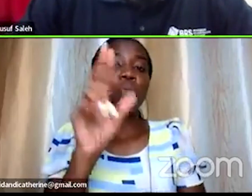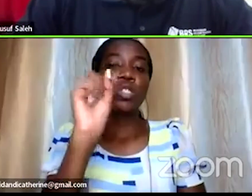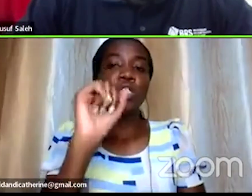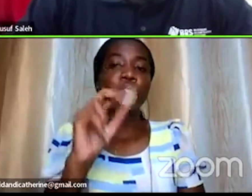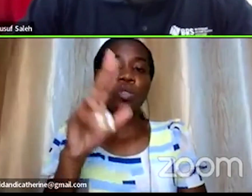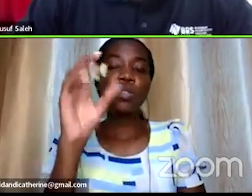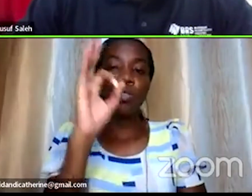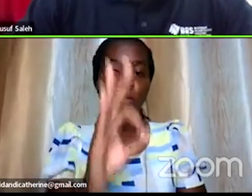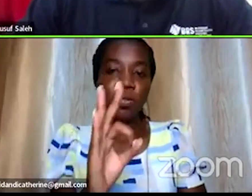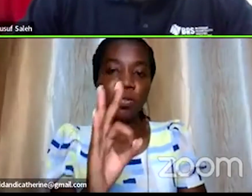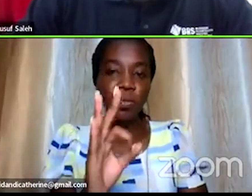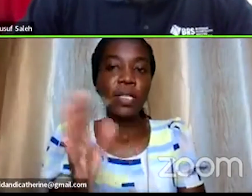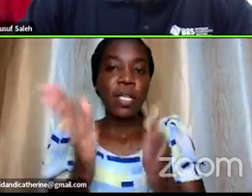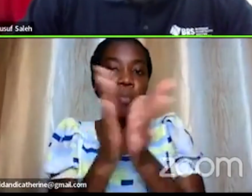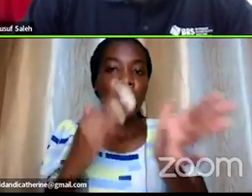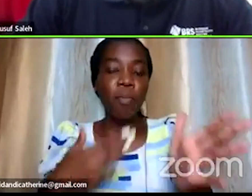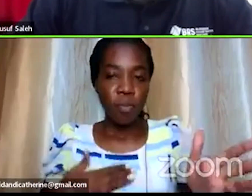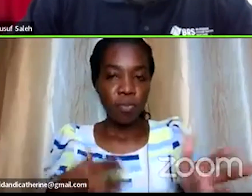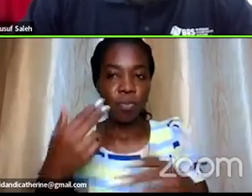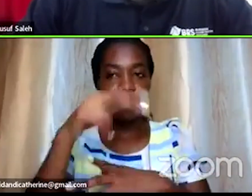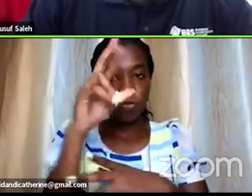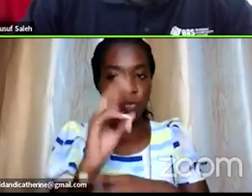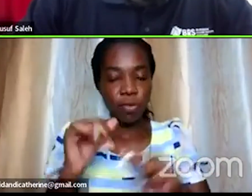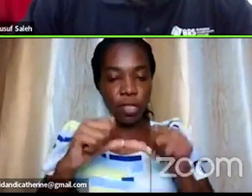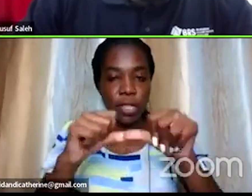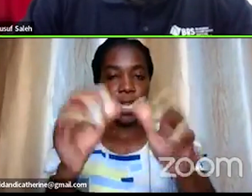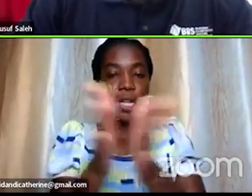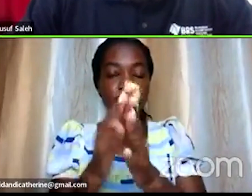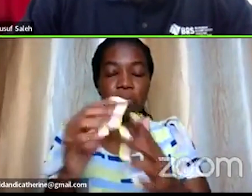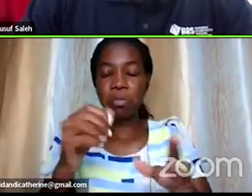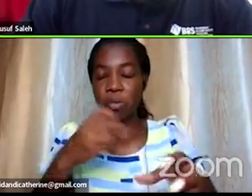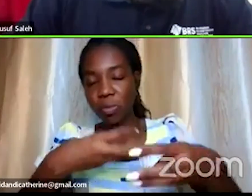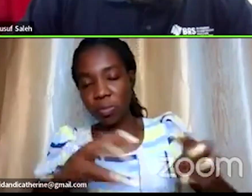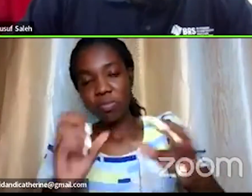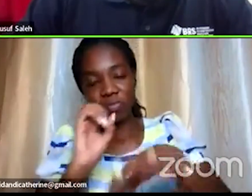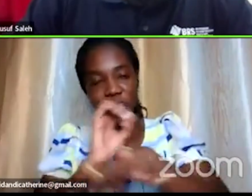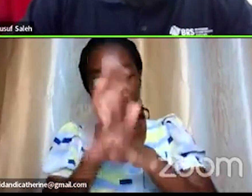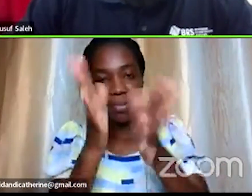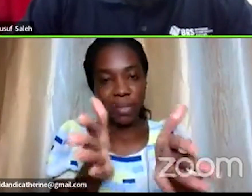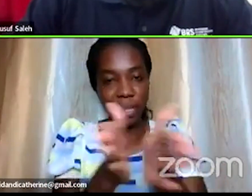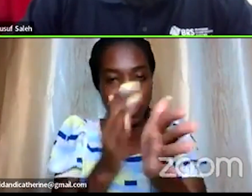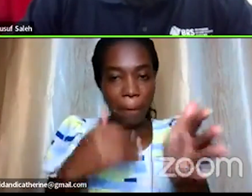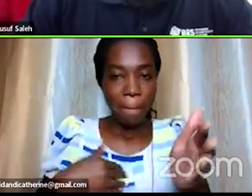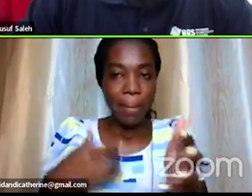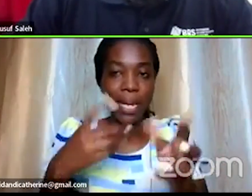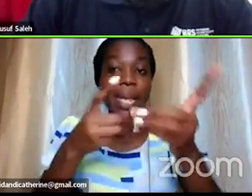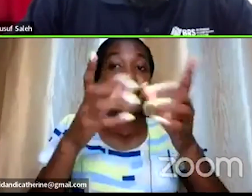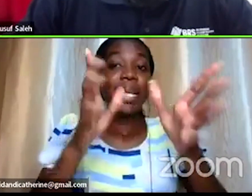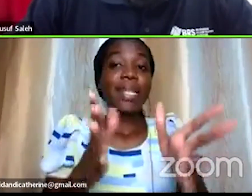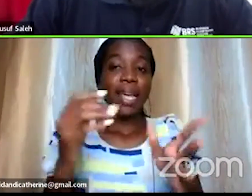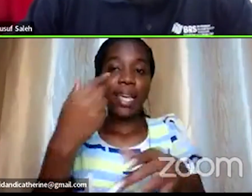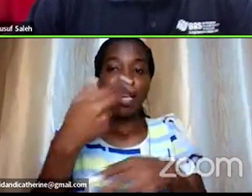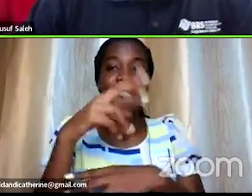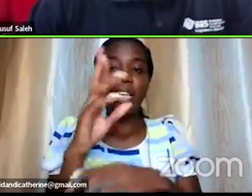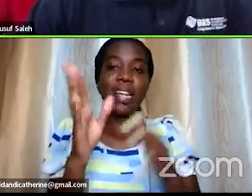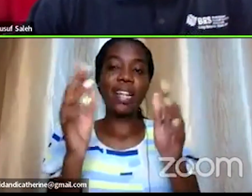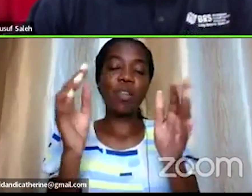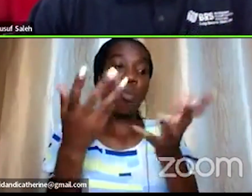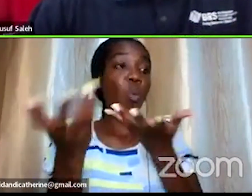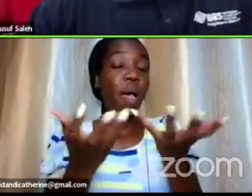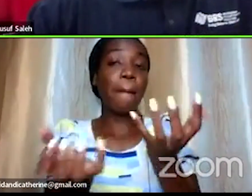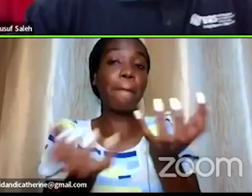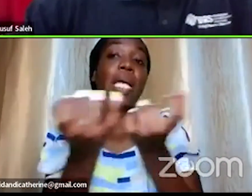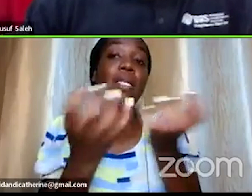HR expert, sustainability and strategy advisor. I'm currently the Director HR and Admin at the Business